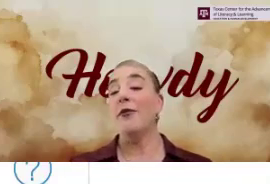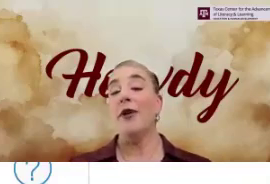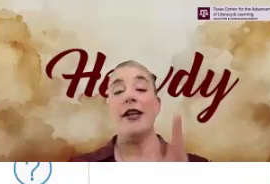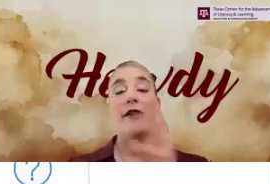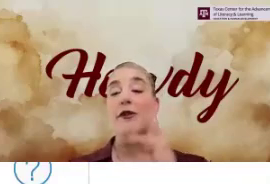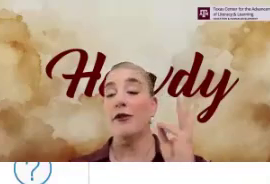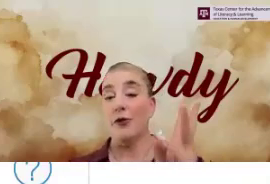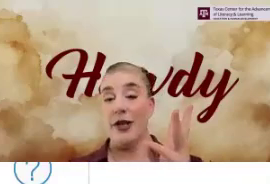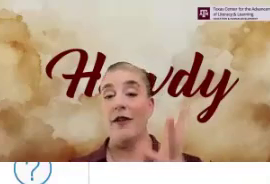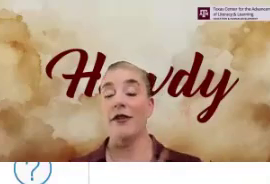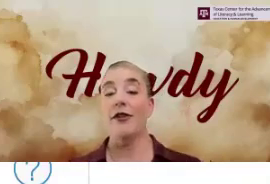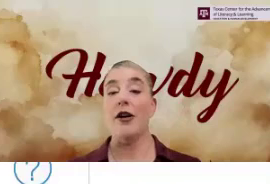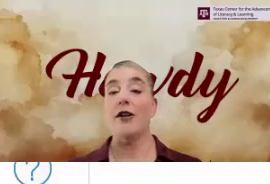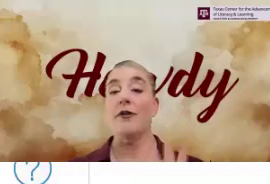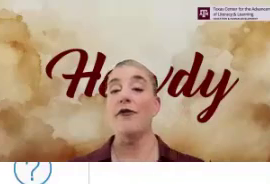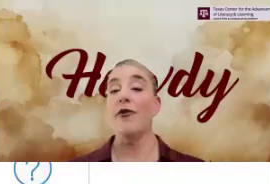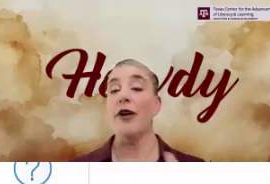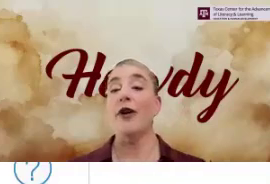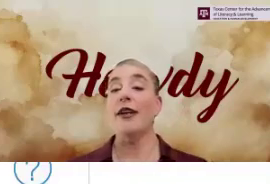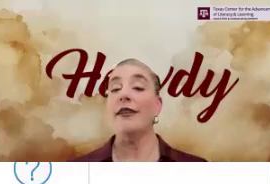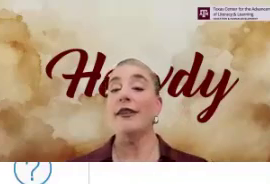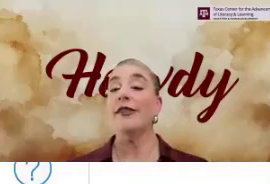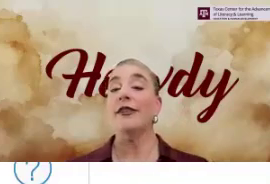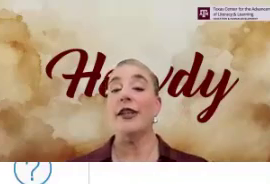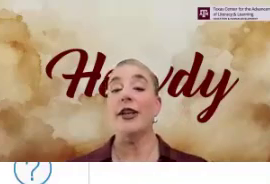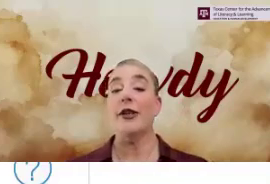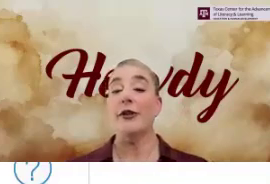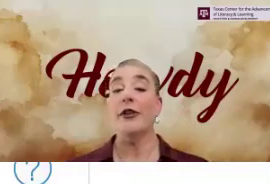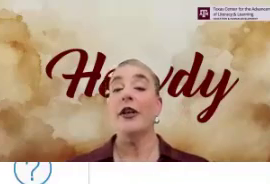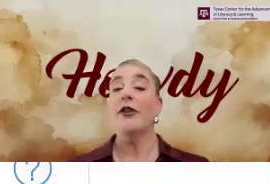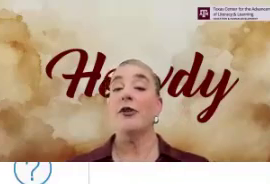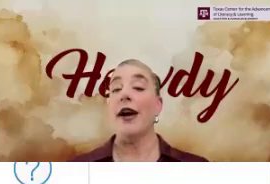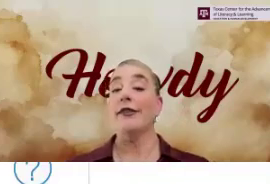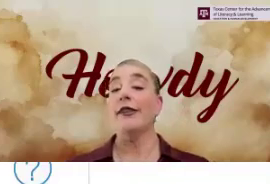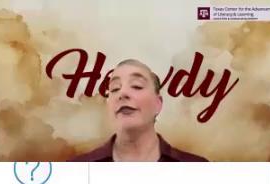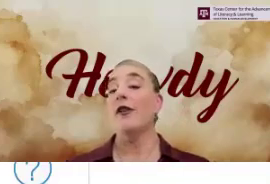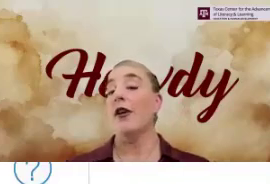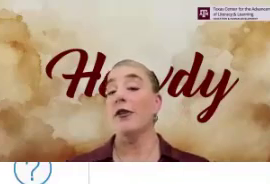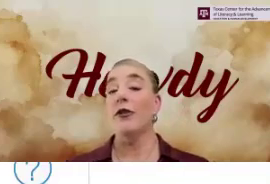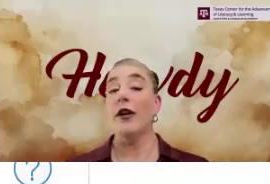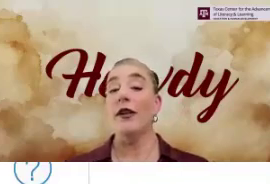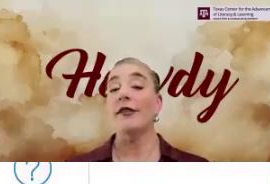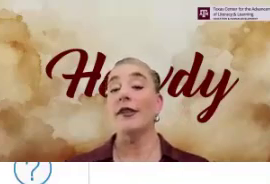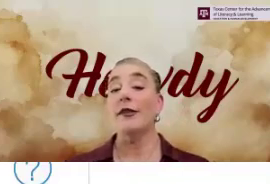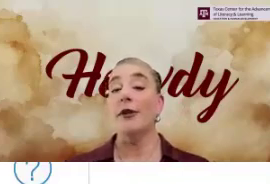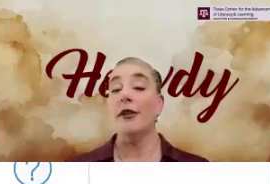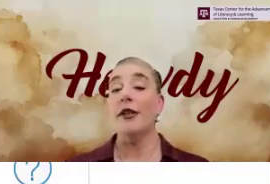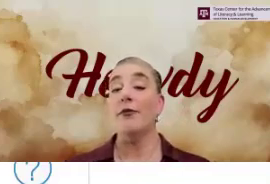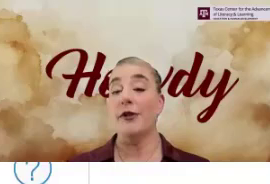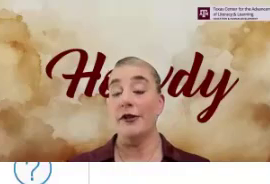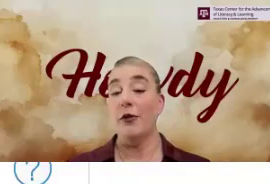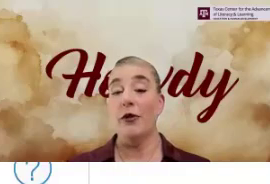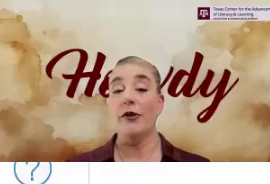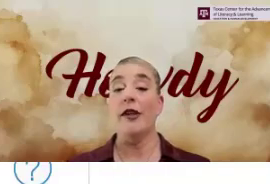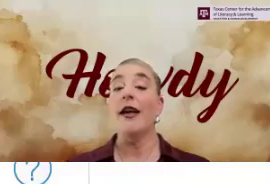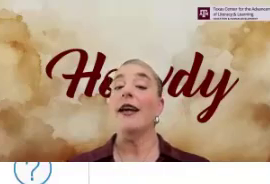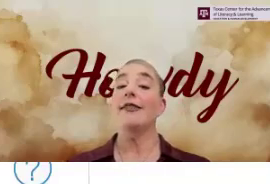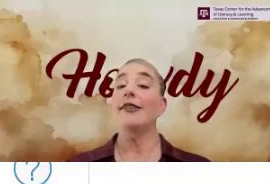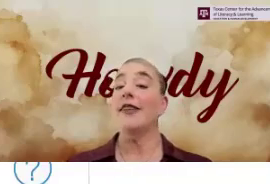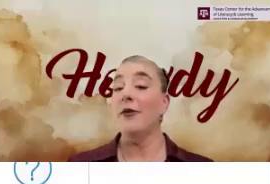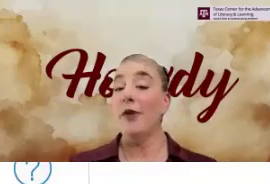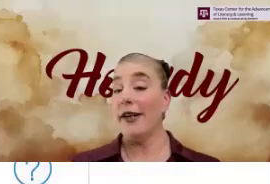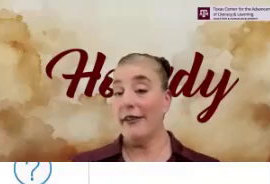an example. I gave you 3 on the document. Avoid writing this, click here to access an article on accessibility